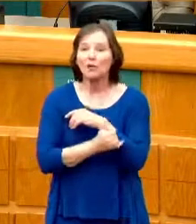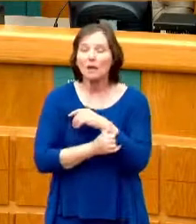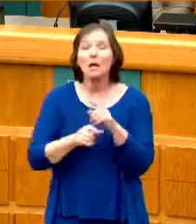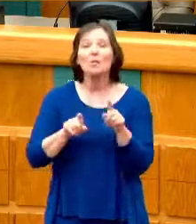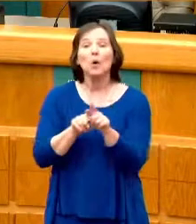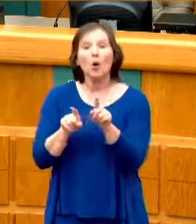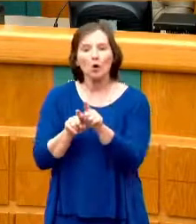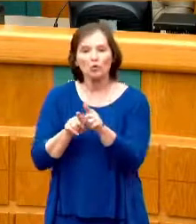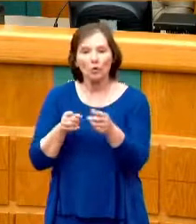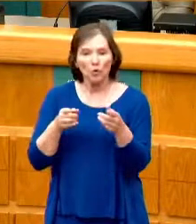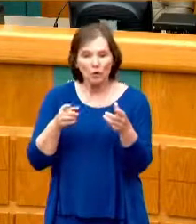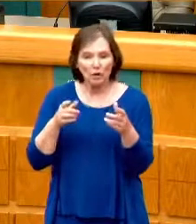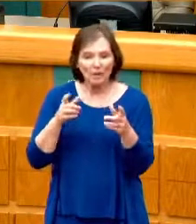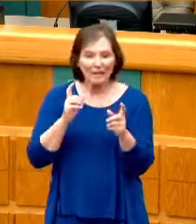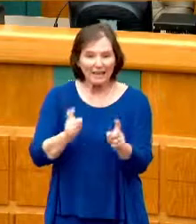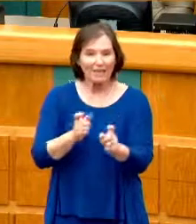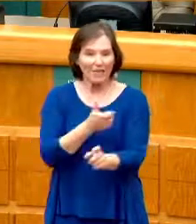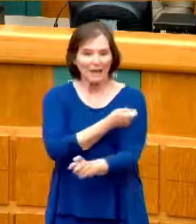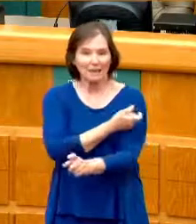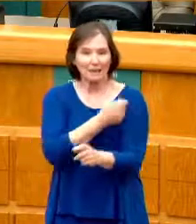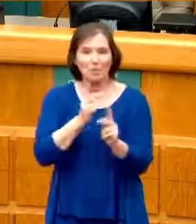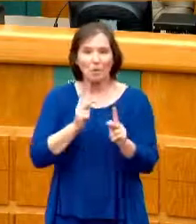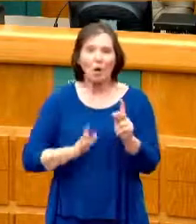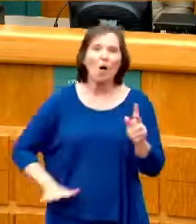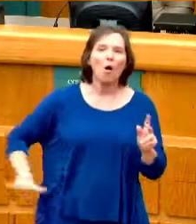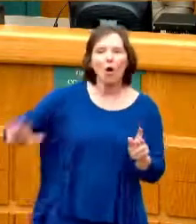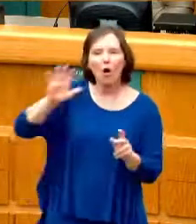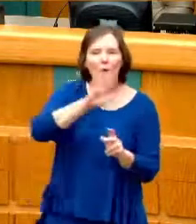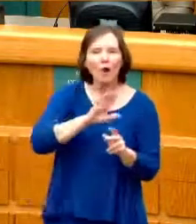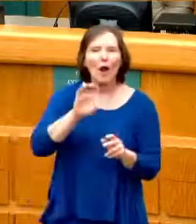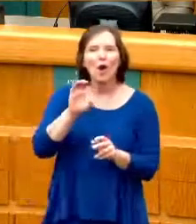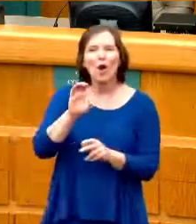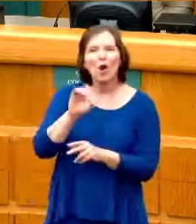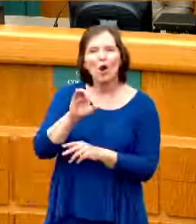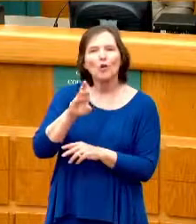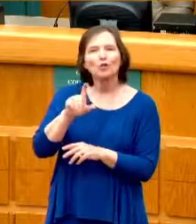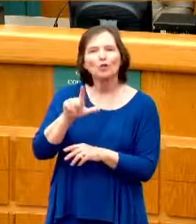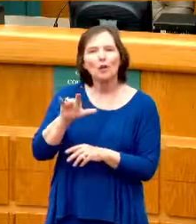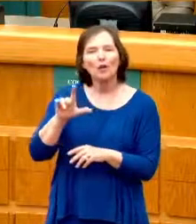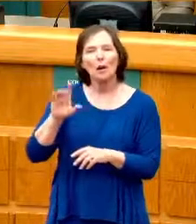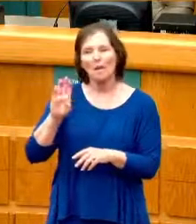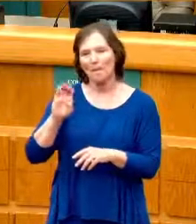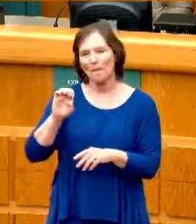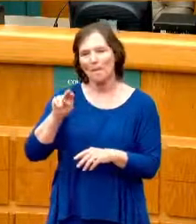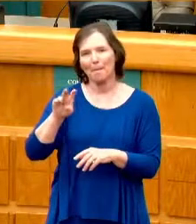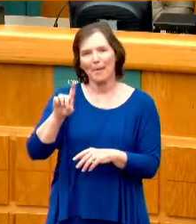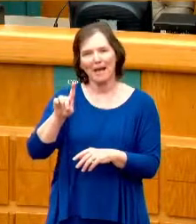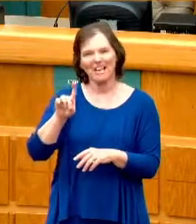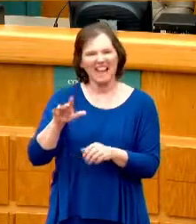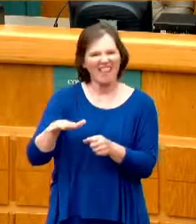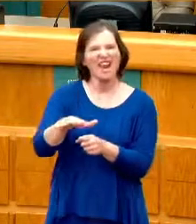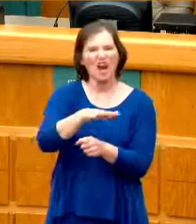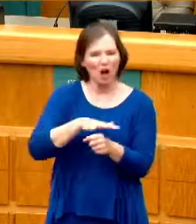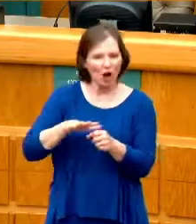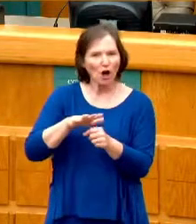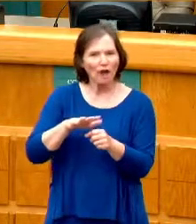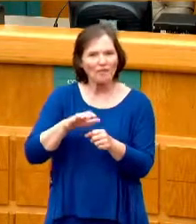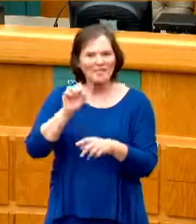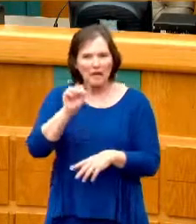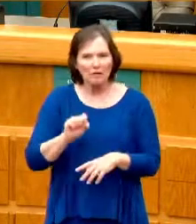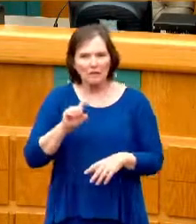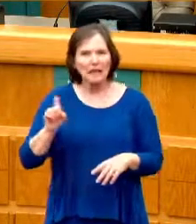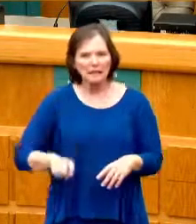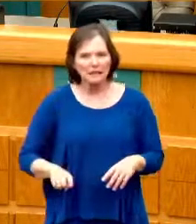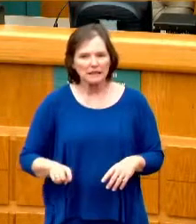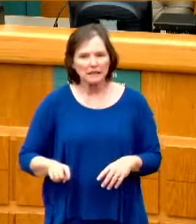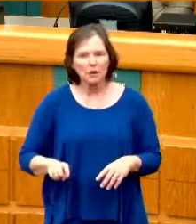Bend. And I'm often reminded when I'm traveling to Austin during this legislative session what it means to be a leader in